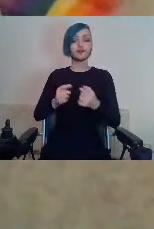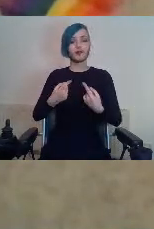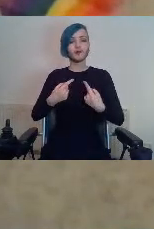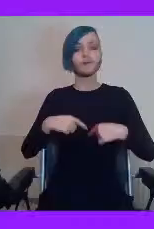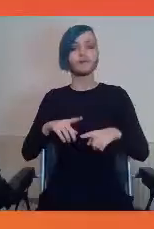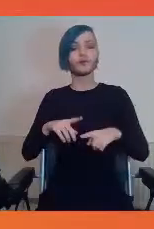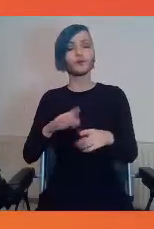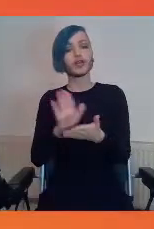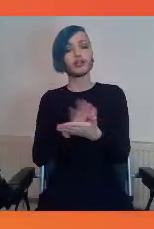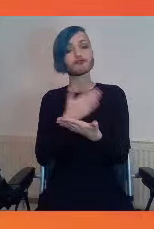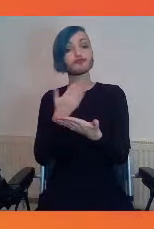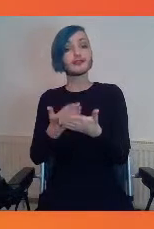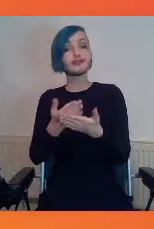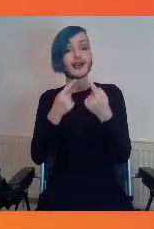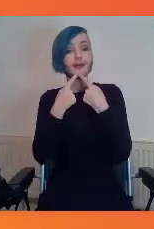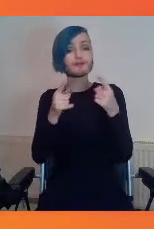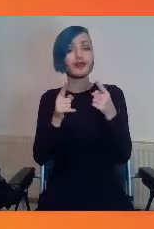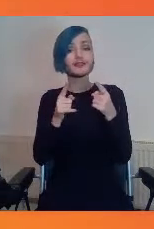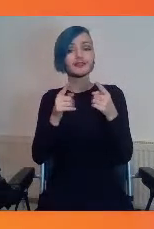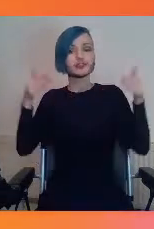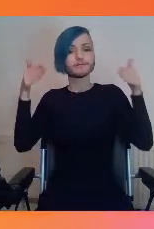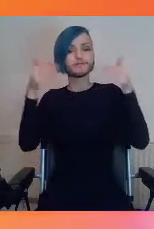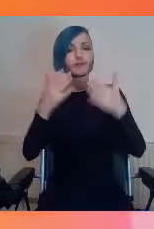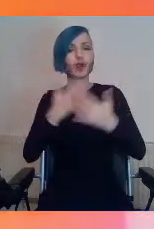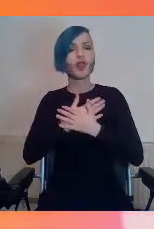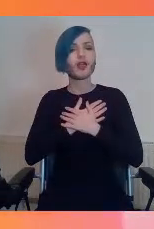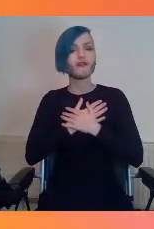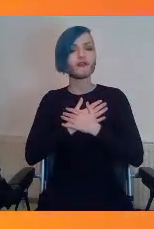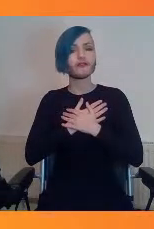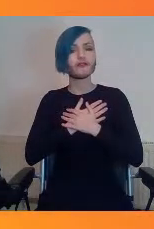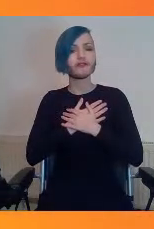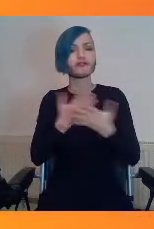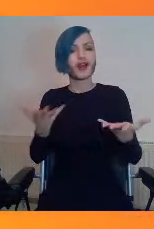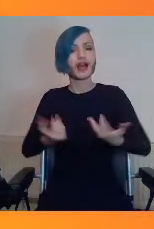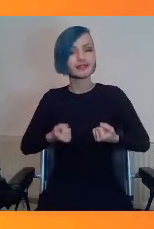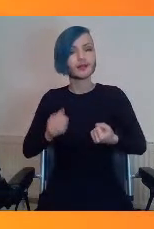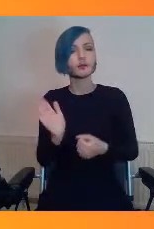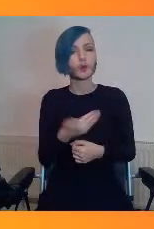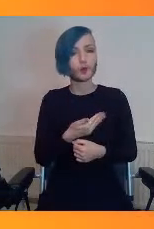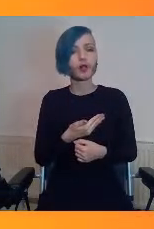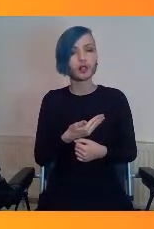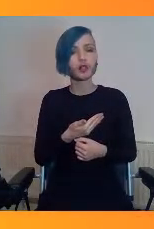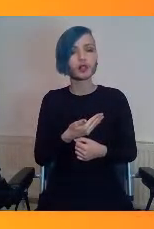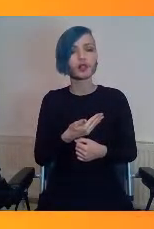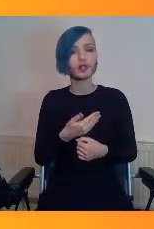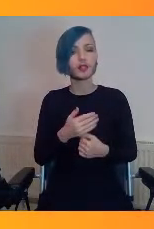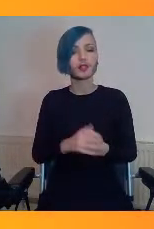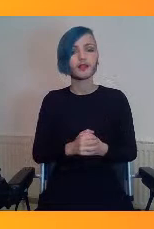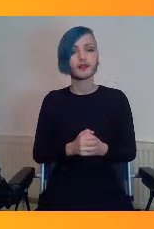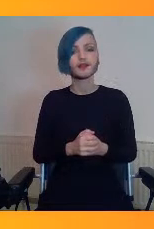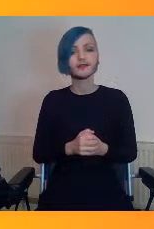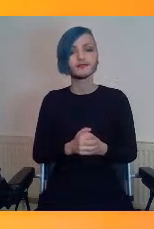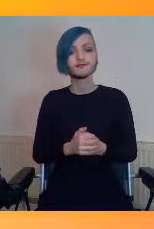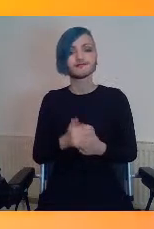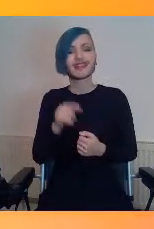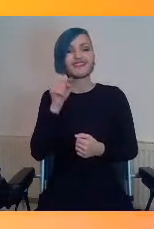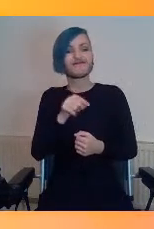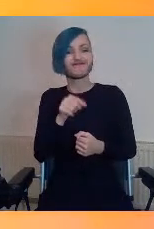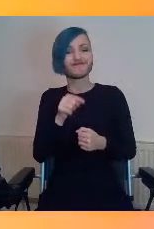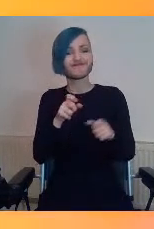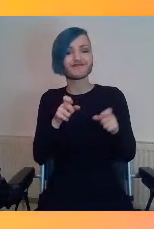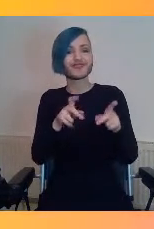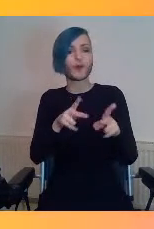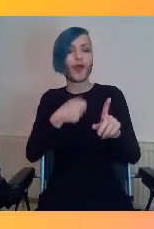of love and acceptance for all. And this is how we can fight with